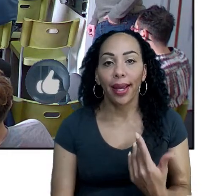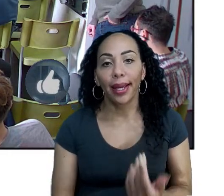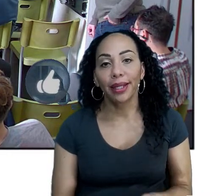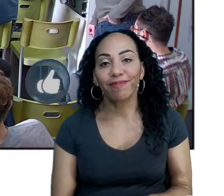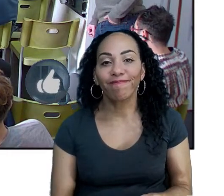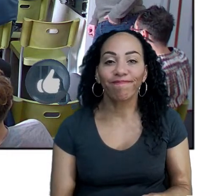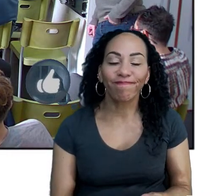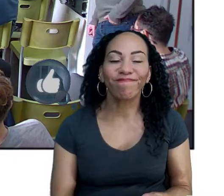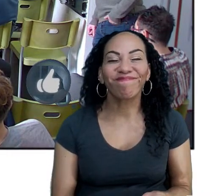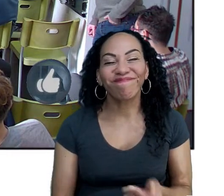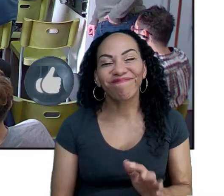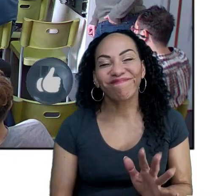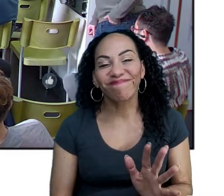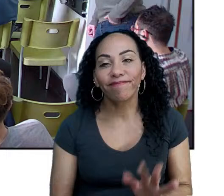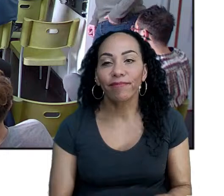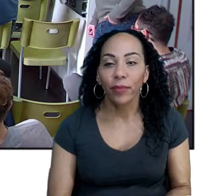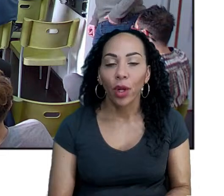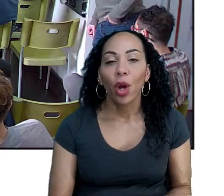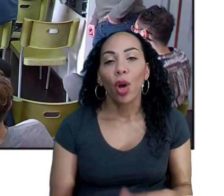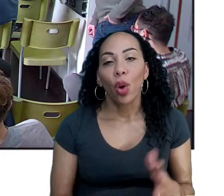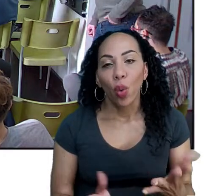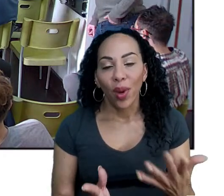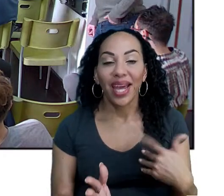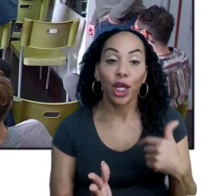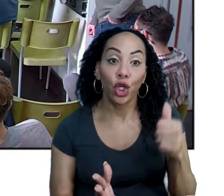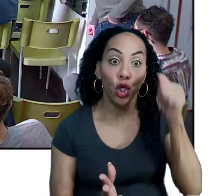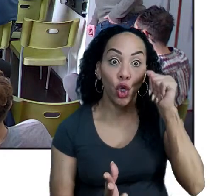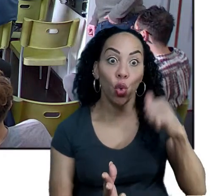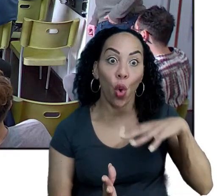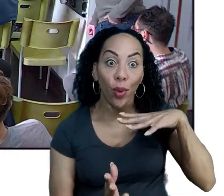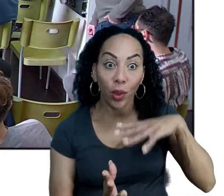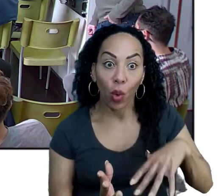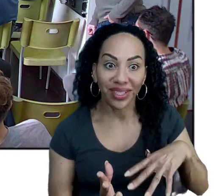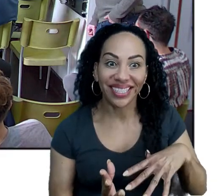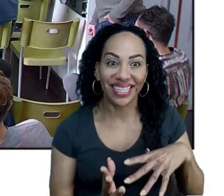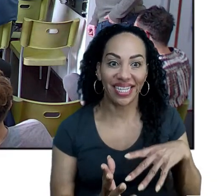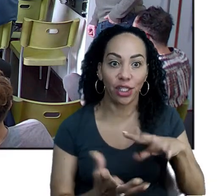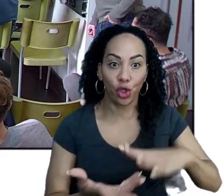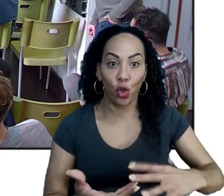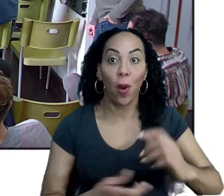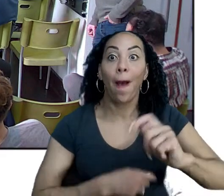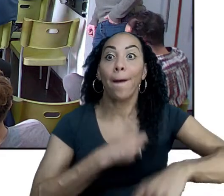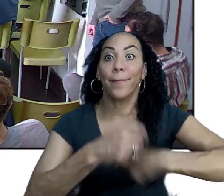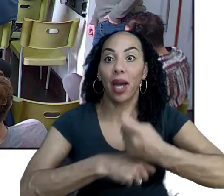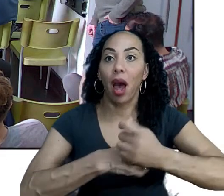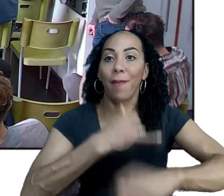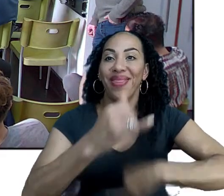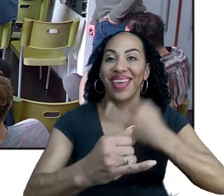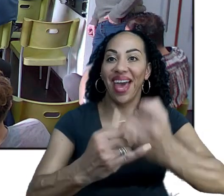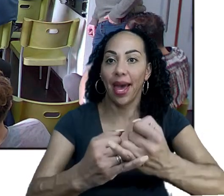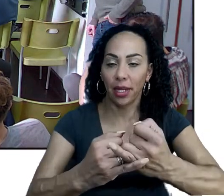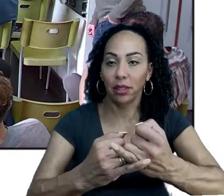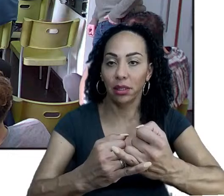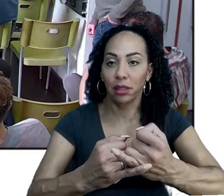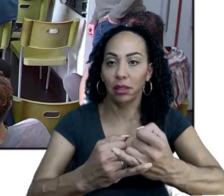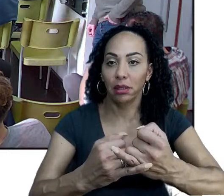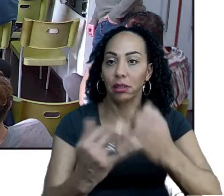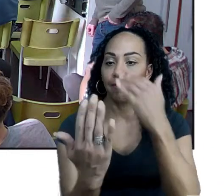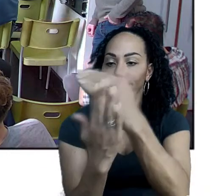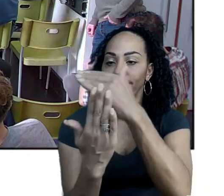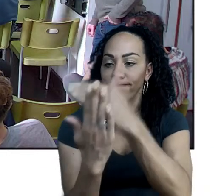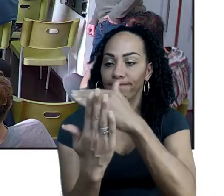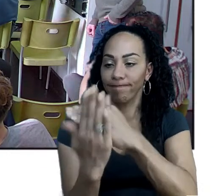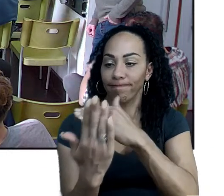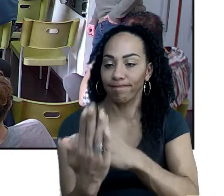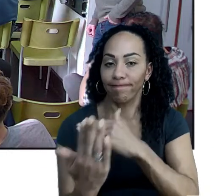our learning, there was much more of a push and pull for sure. So I think if you go into a project having any idea what you want